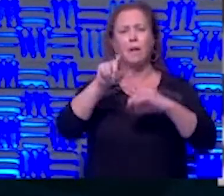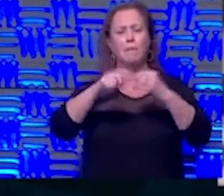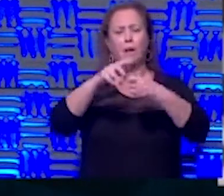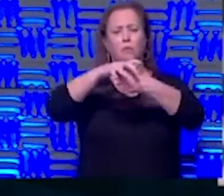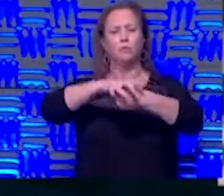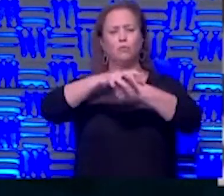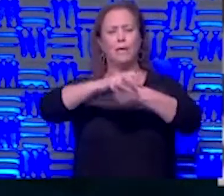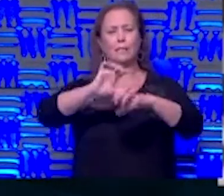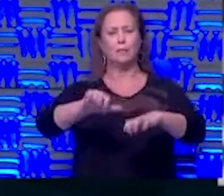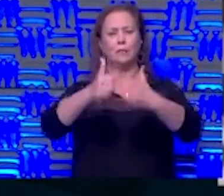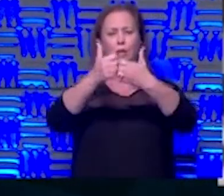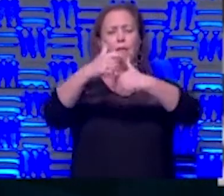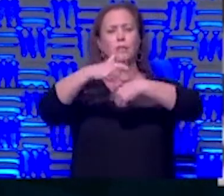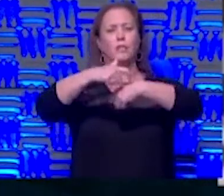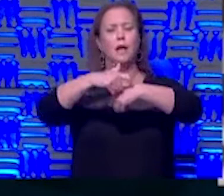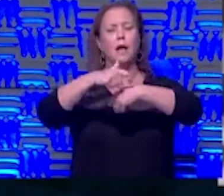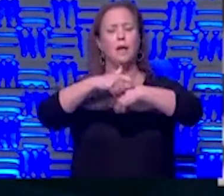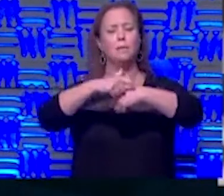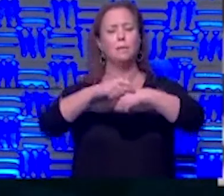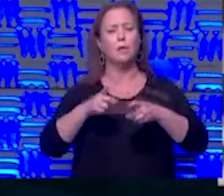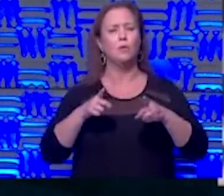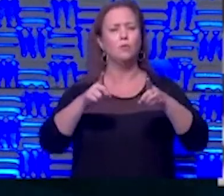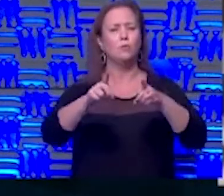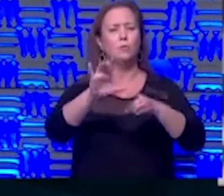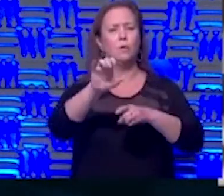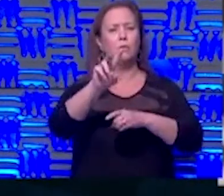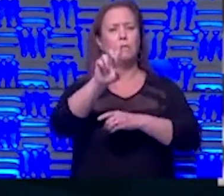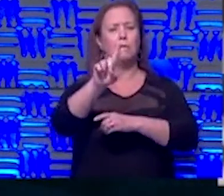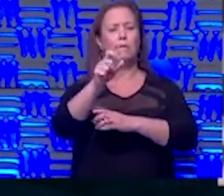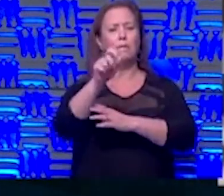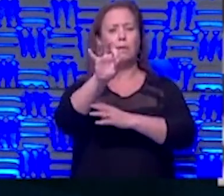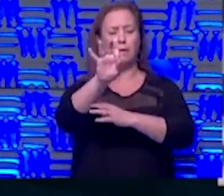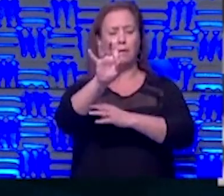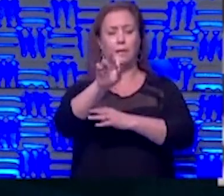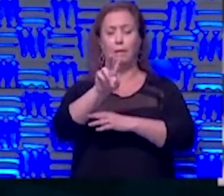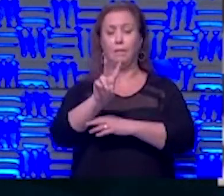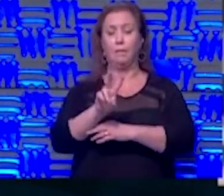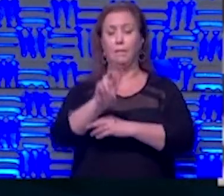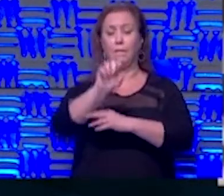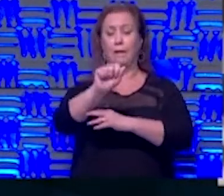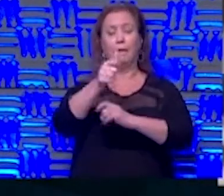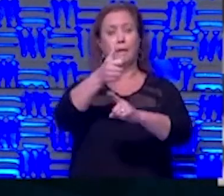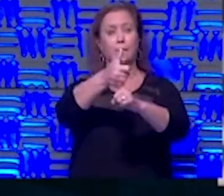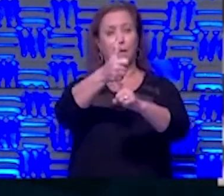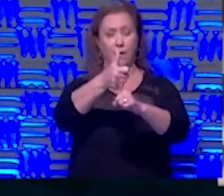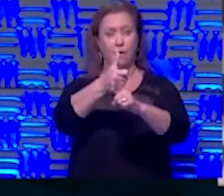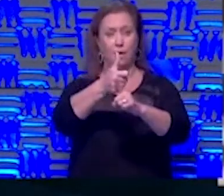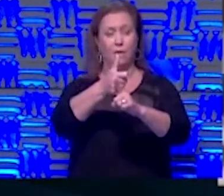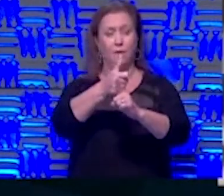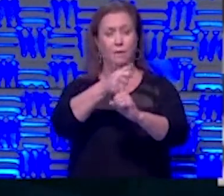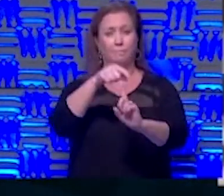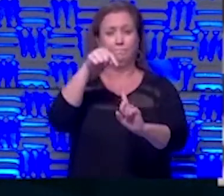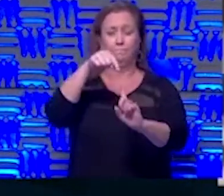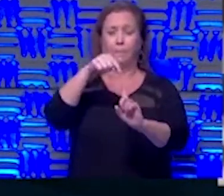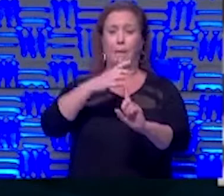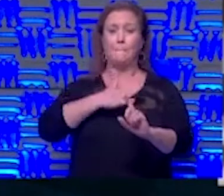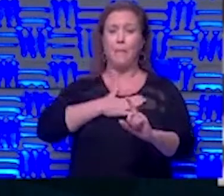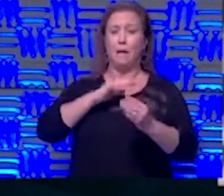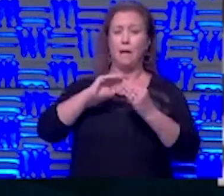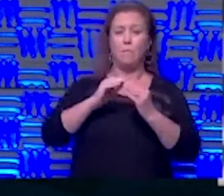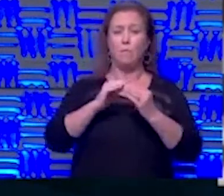and challenging times during COVID-19. The VA is particularly, my number